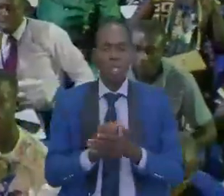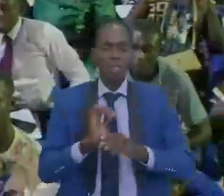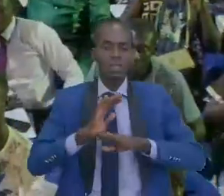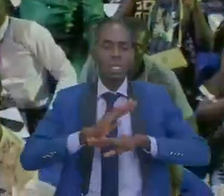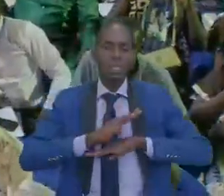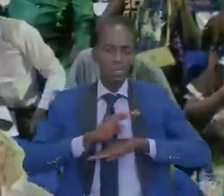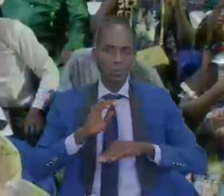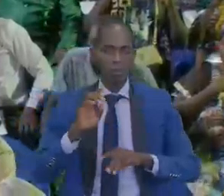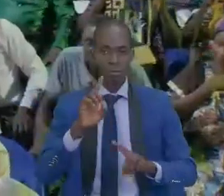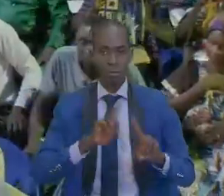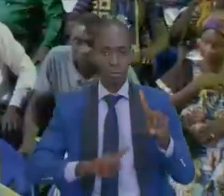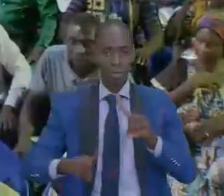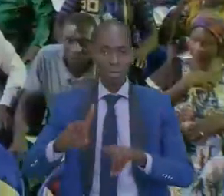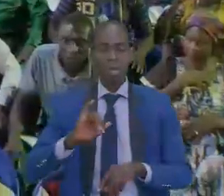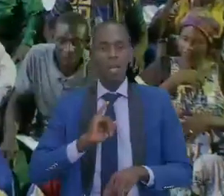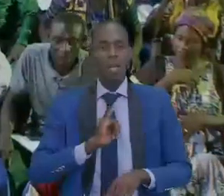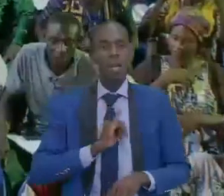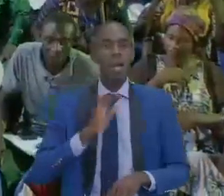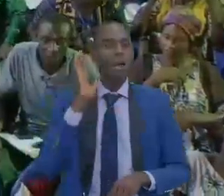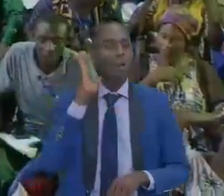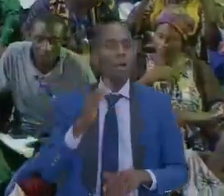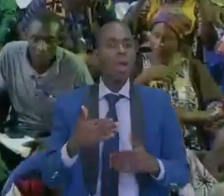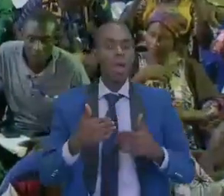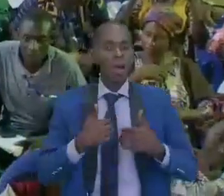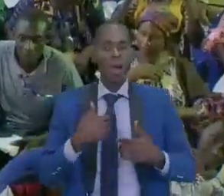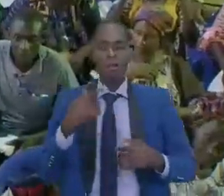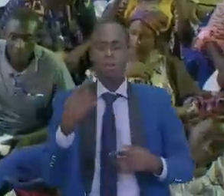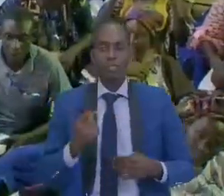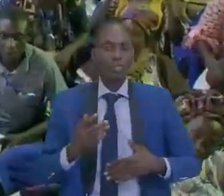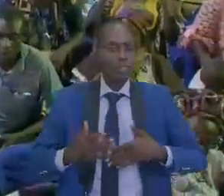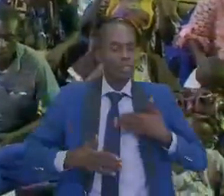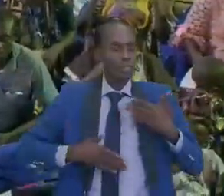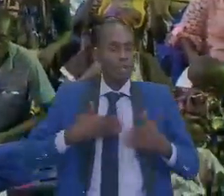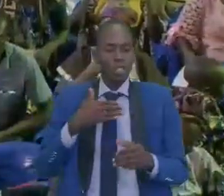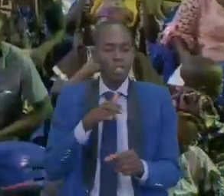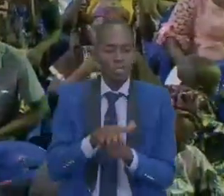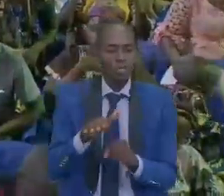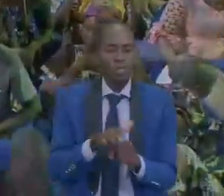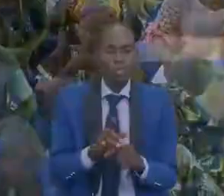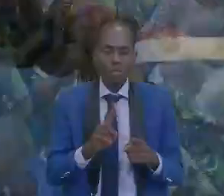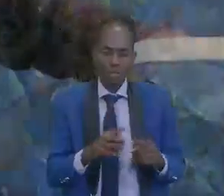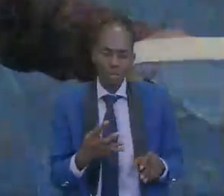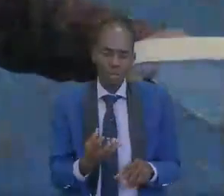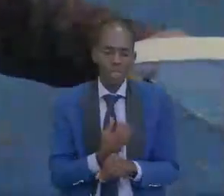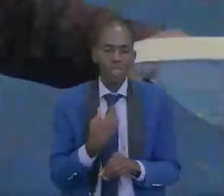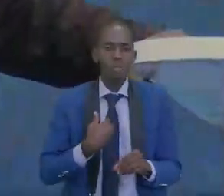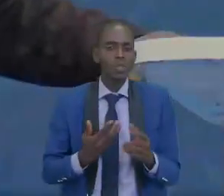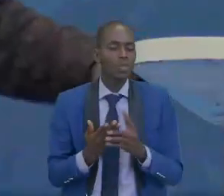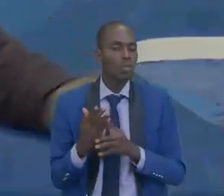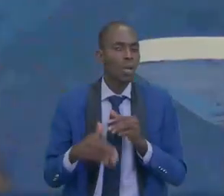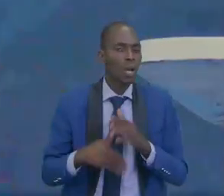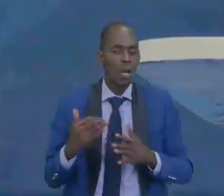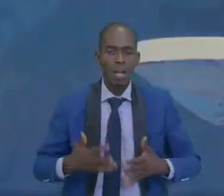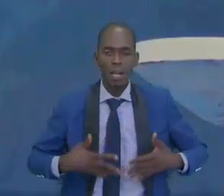I will have the joy sufficient to take me throughout life, whatever the challenge of life that